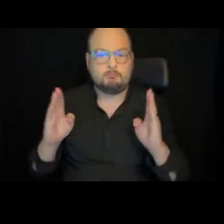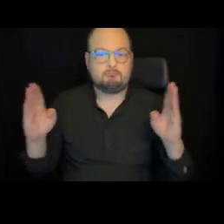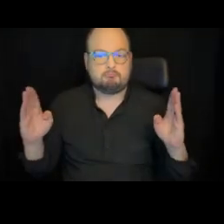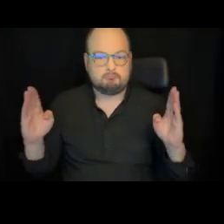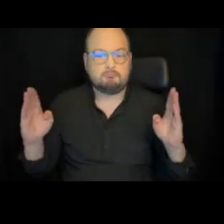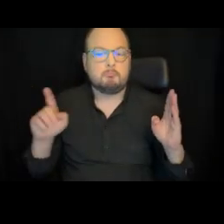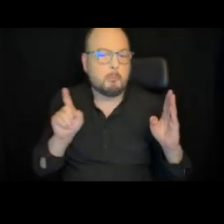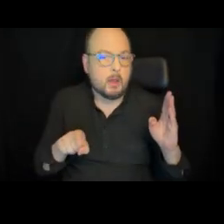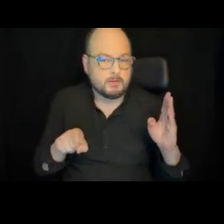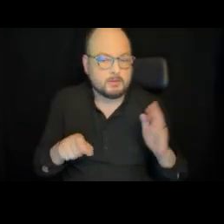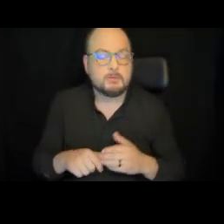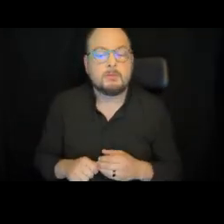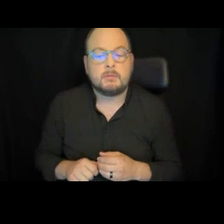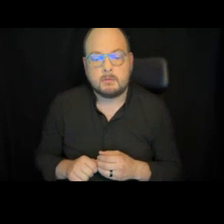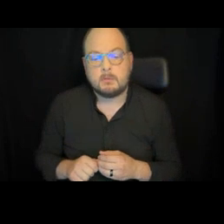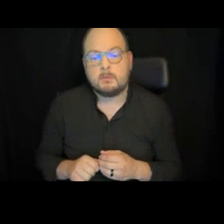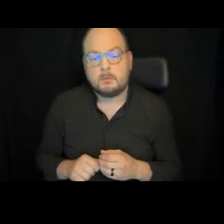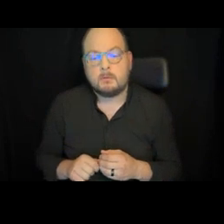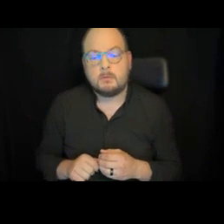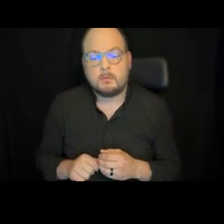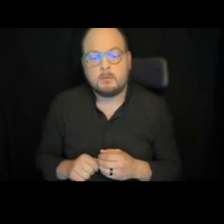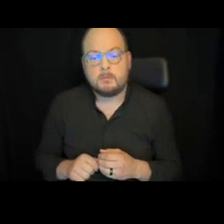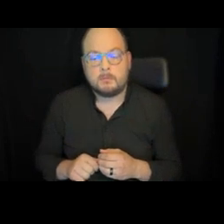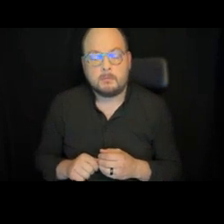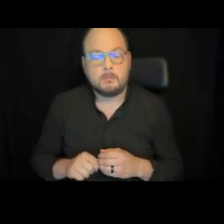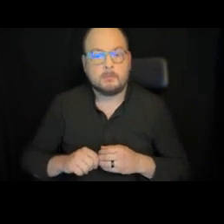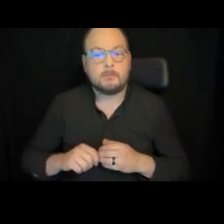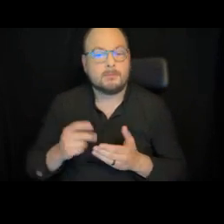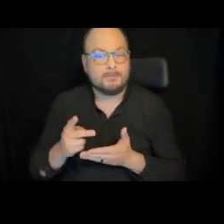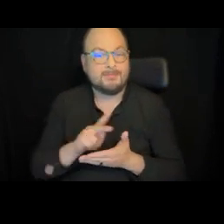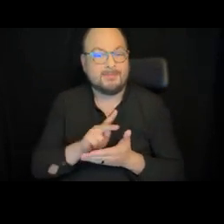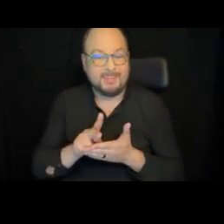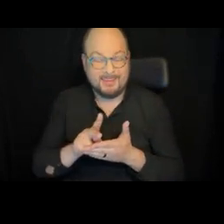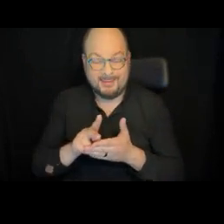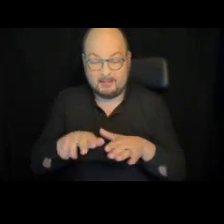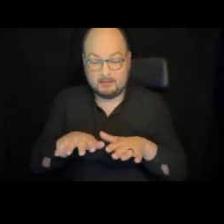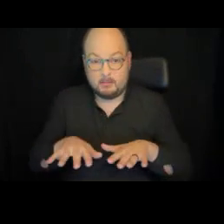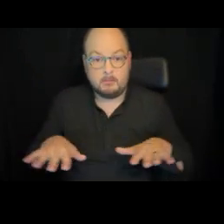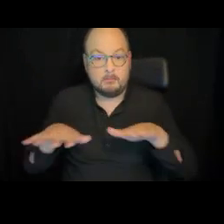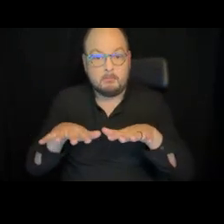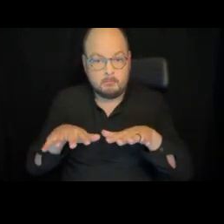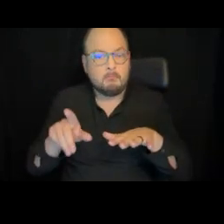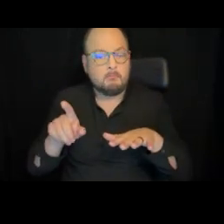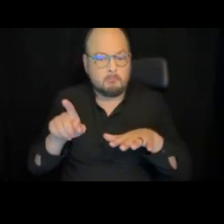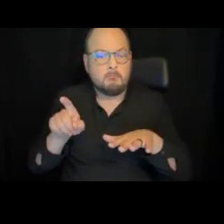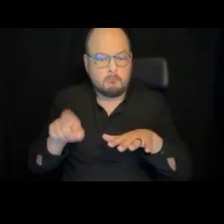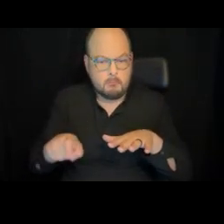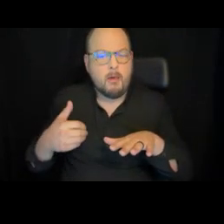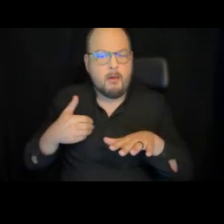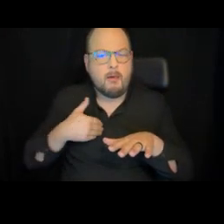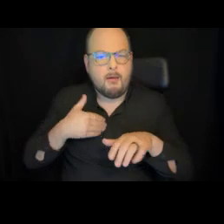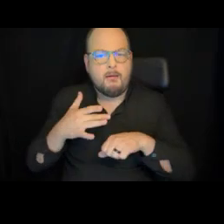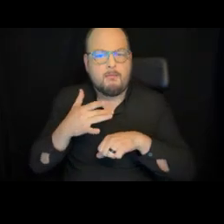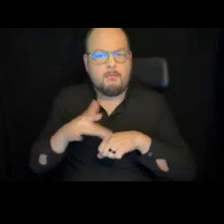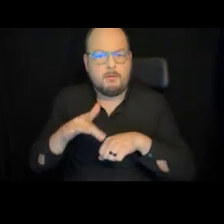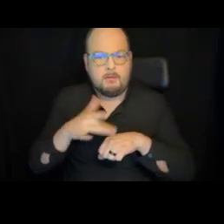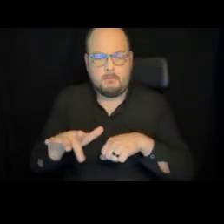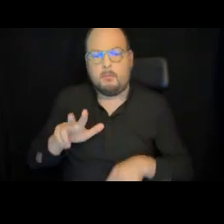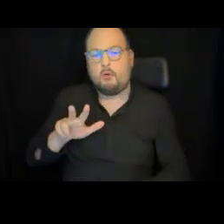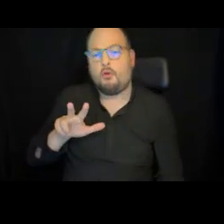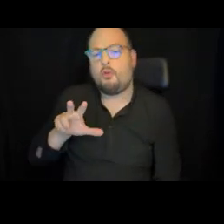There must be adequate space within the kitchen to provide a 30 by 48-inch clear